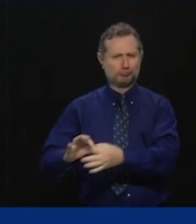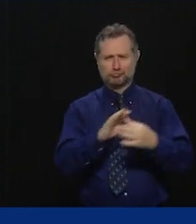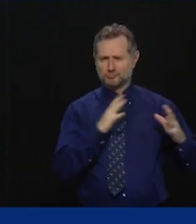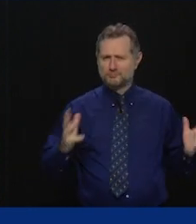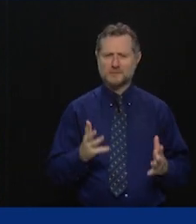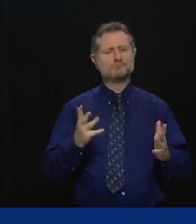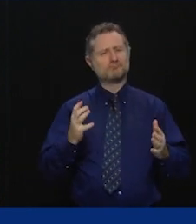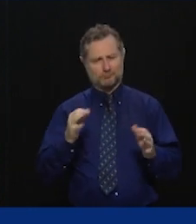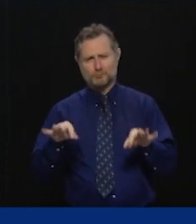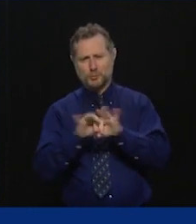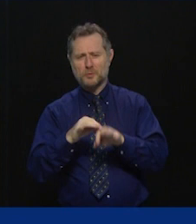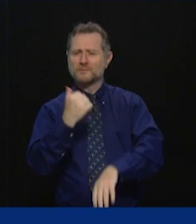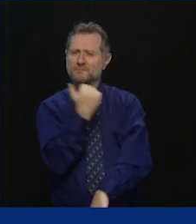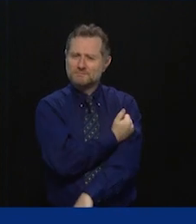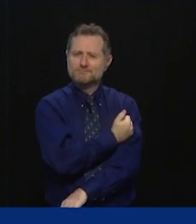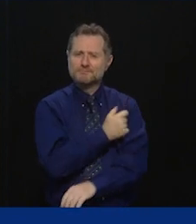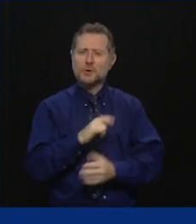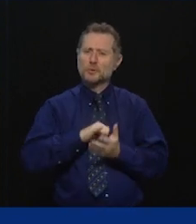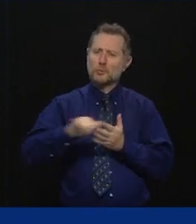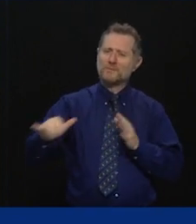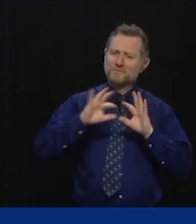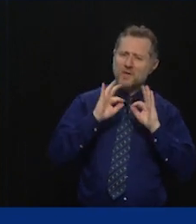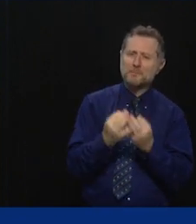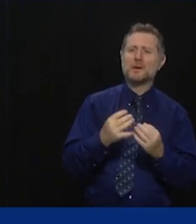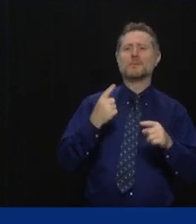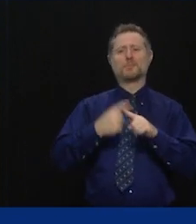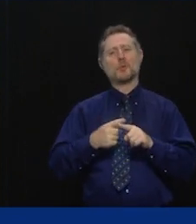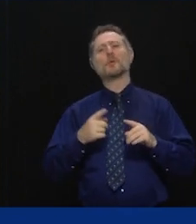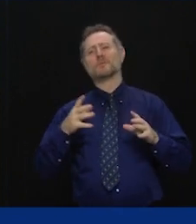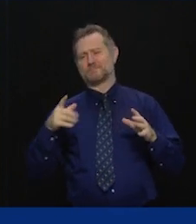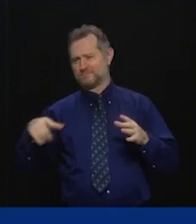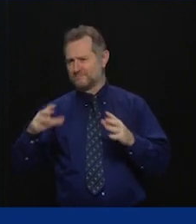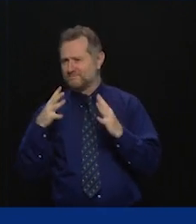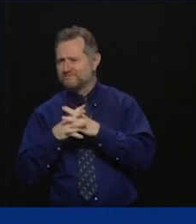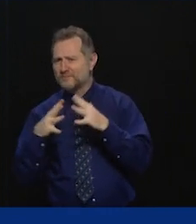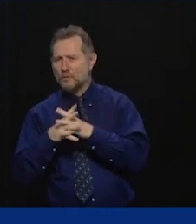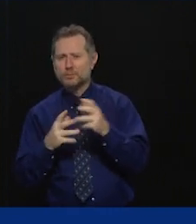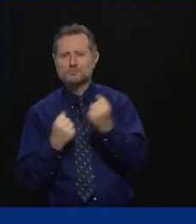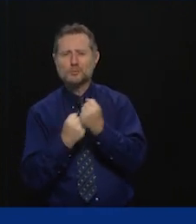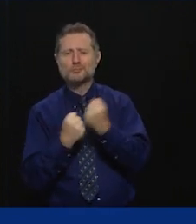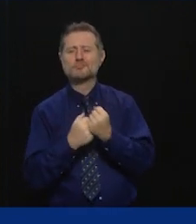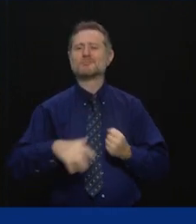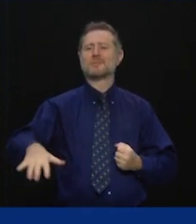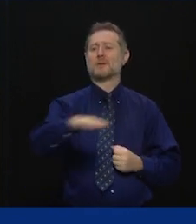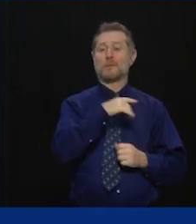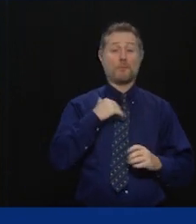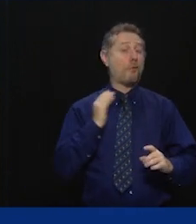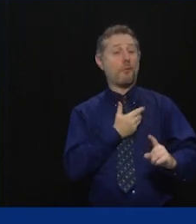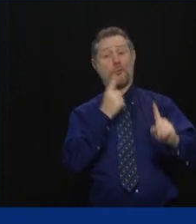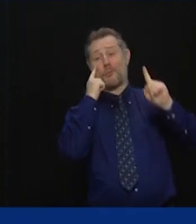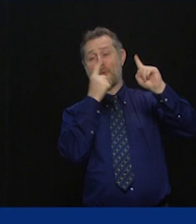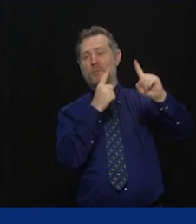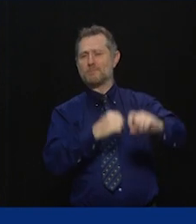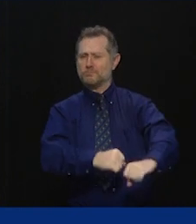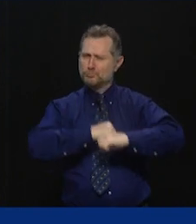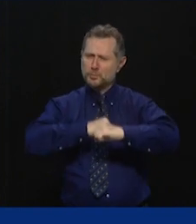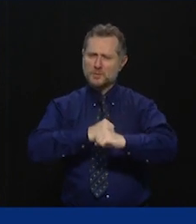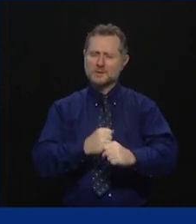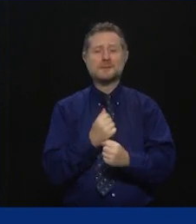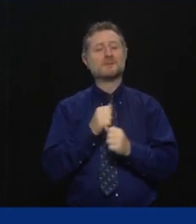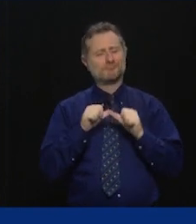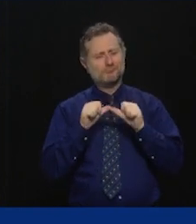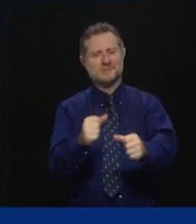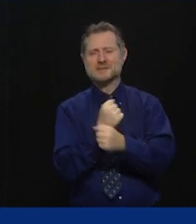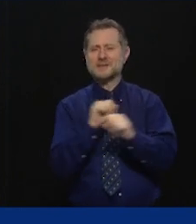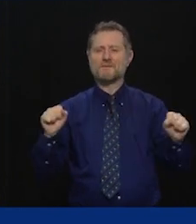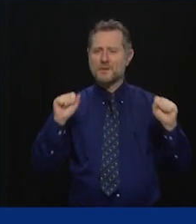York families and to football fans across the state. It is our collective goal to protect and keep each other safe so we can beat this